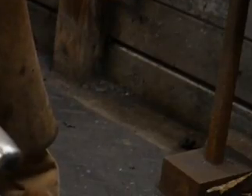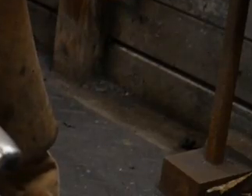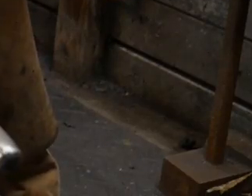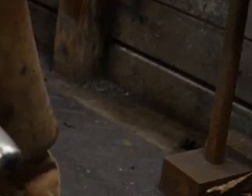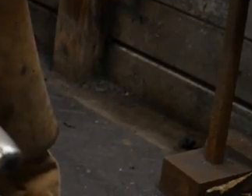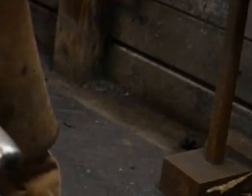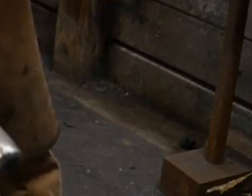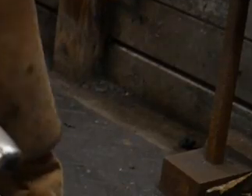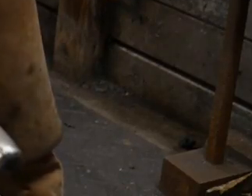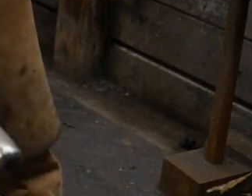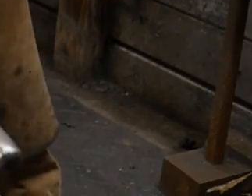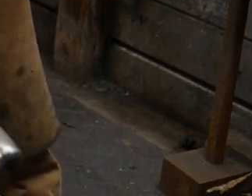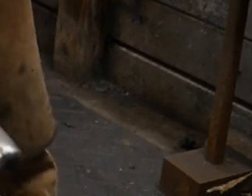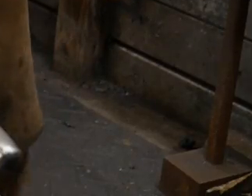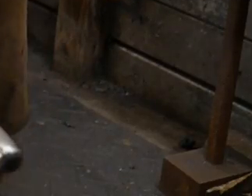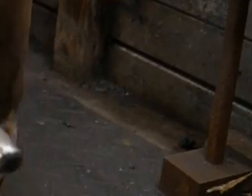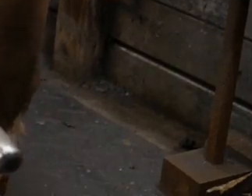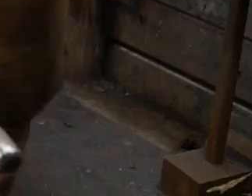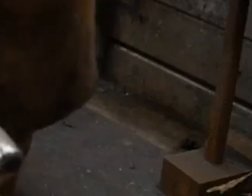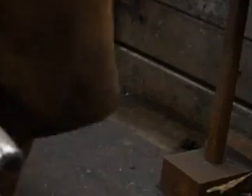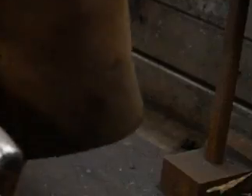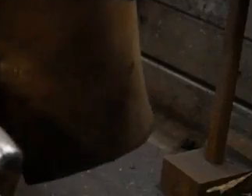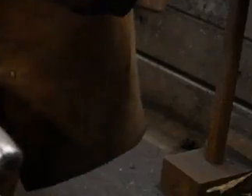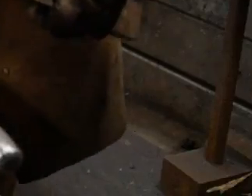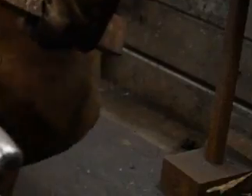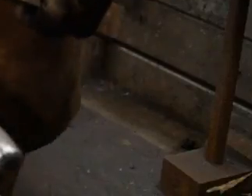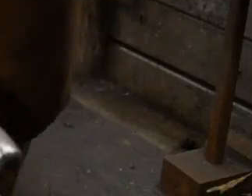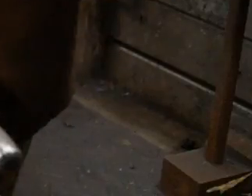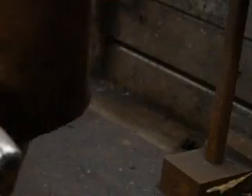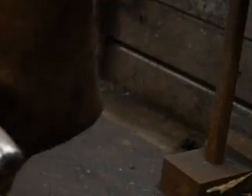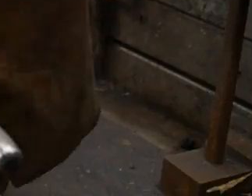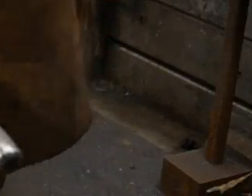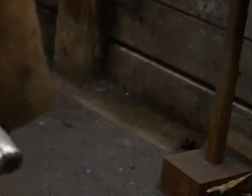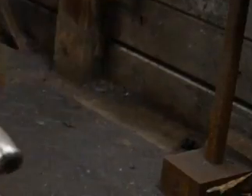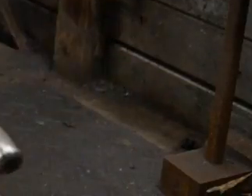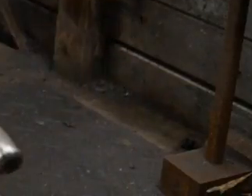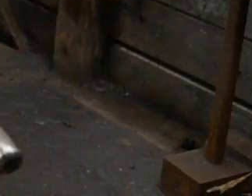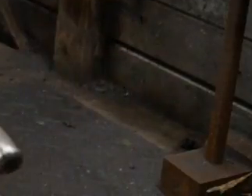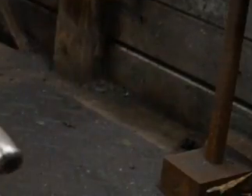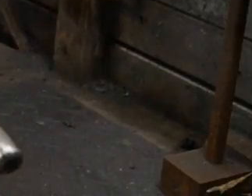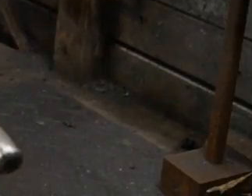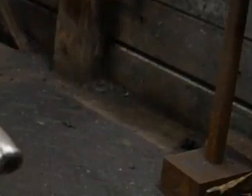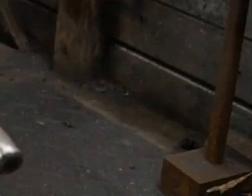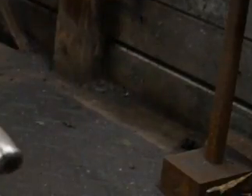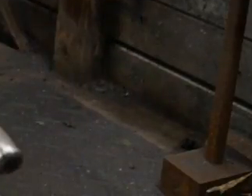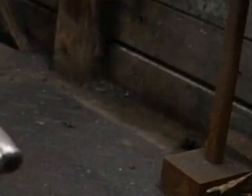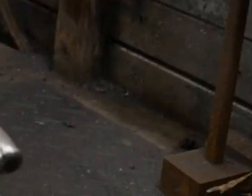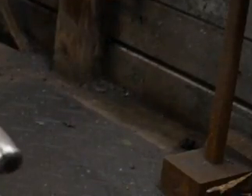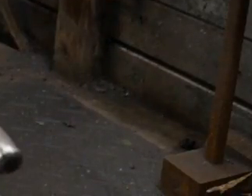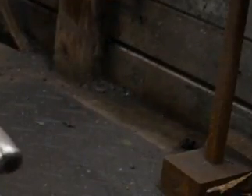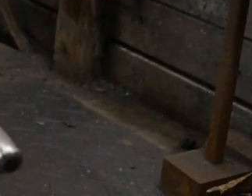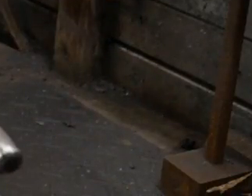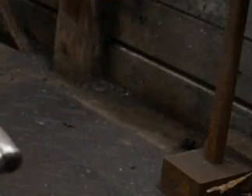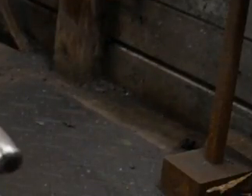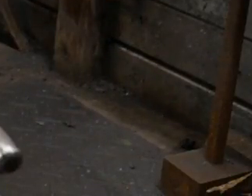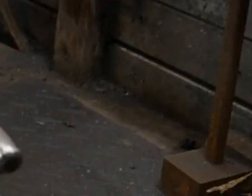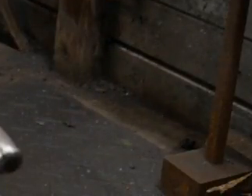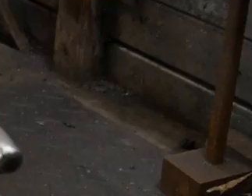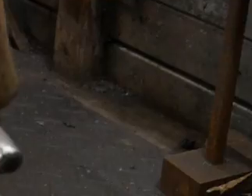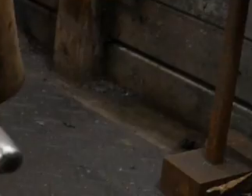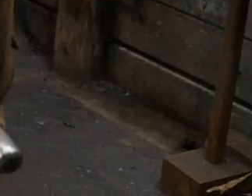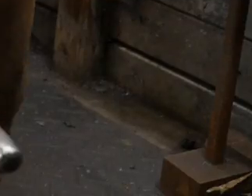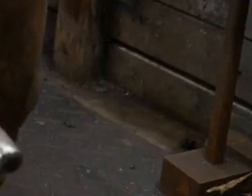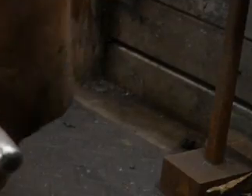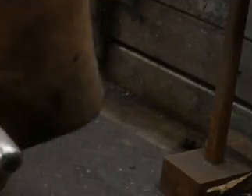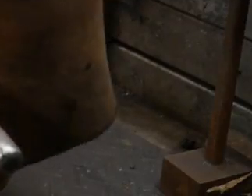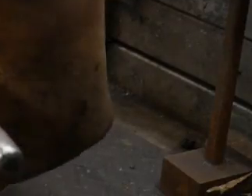grain. Now, this is still really fine grain wrought iron for what it is here. Okay, it's really good wrought